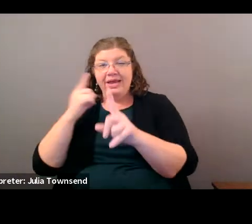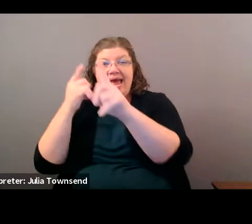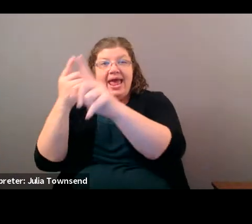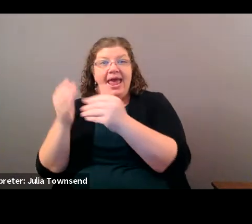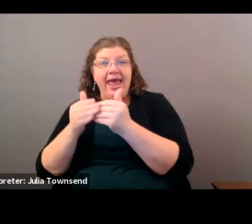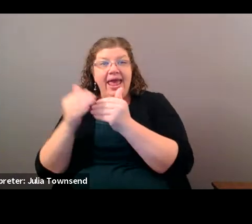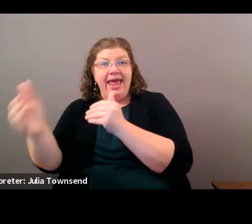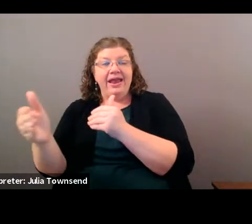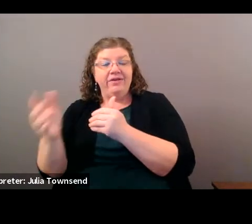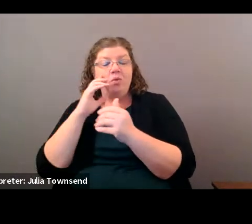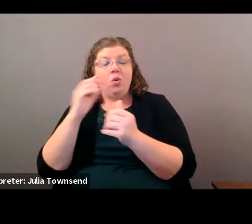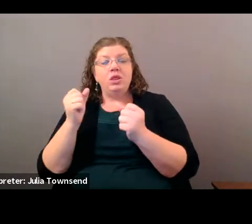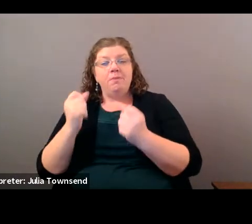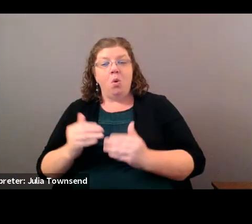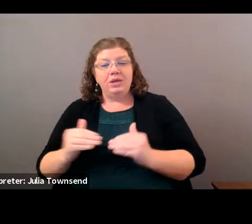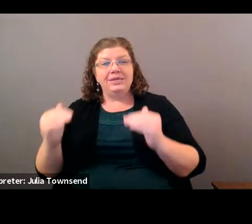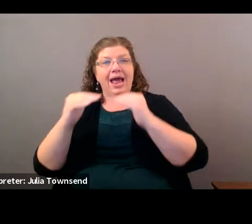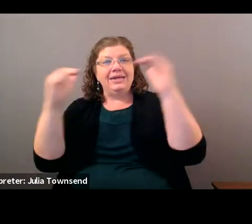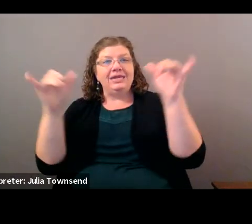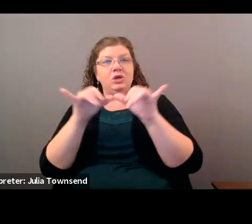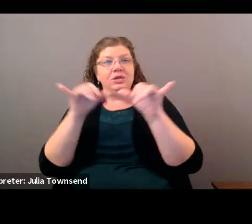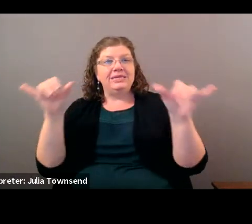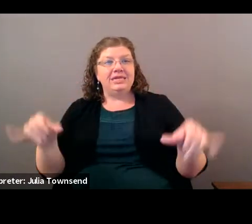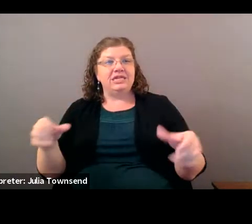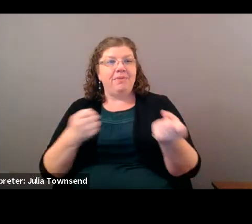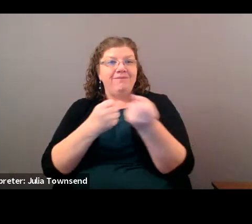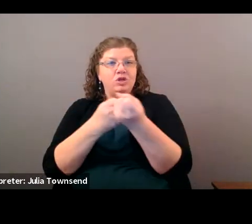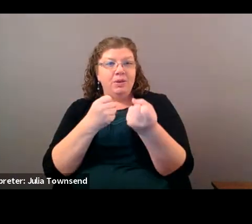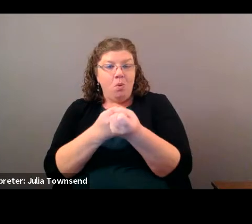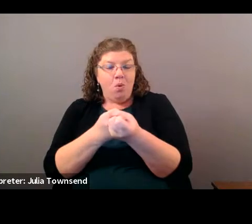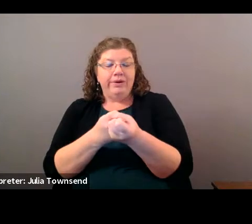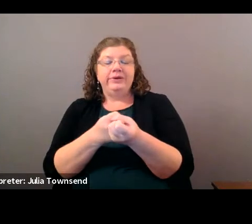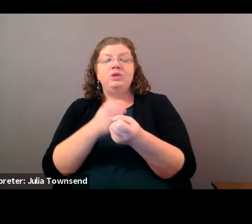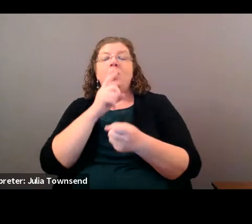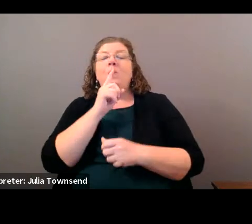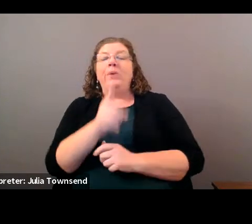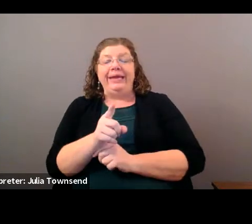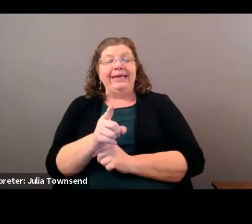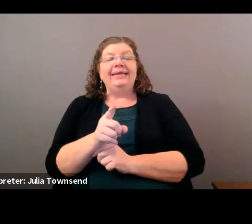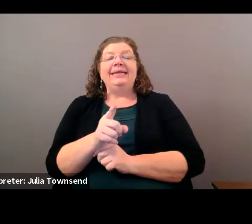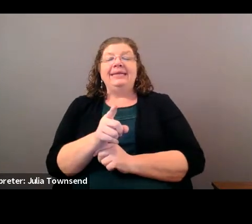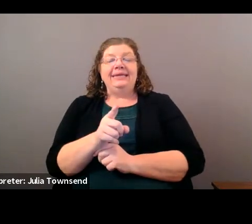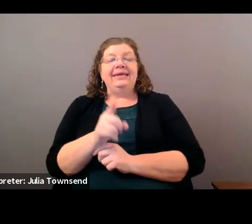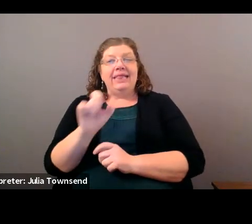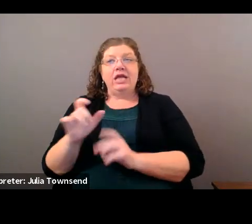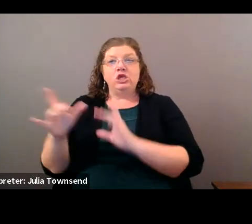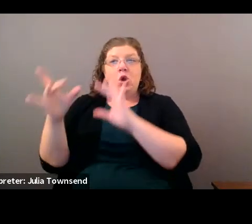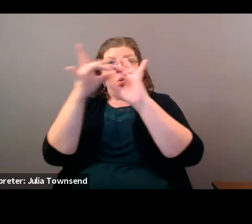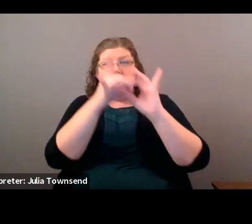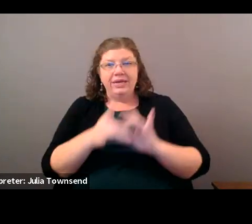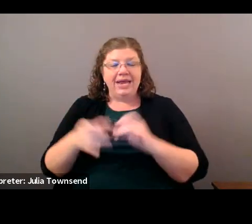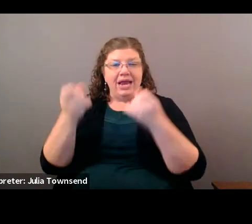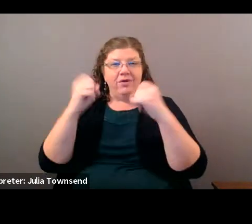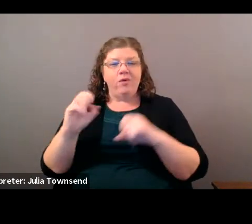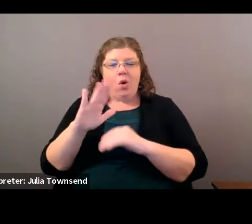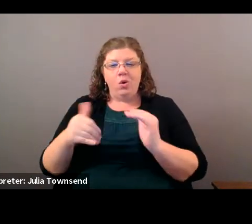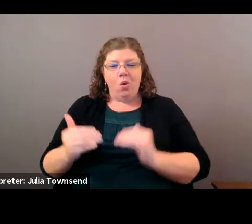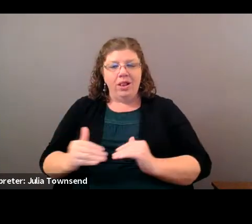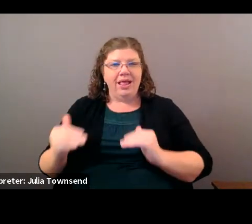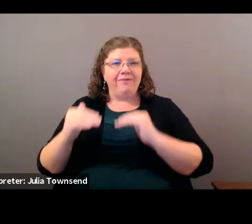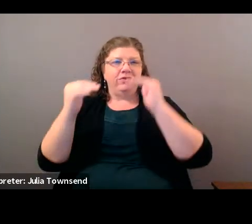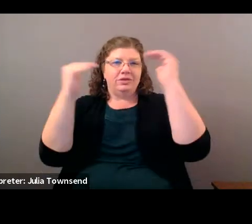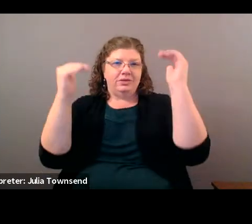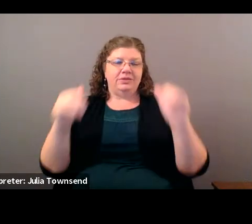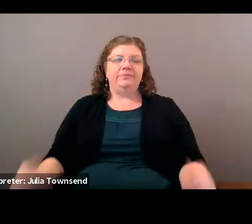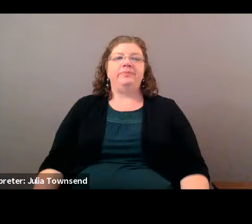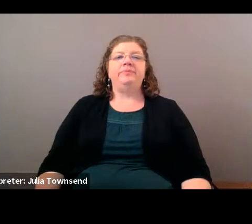the multi-tiered systems of support. So this is really a coordinated effort on all levels. Next slide,